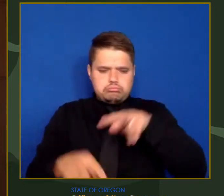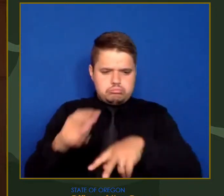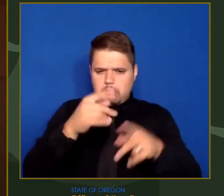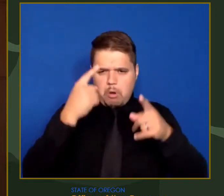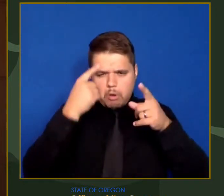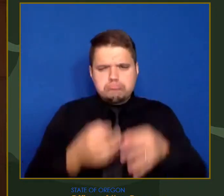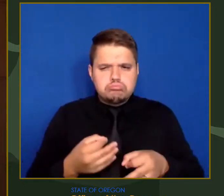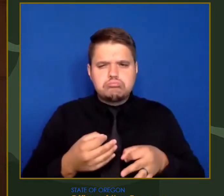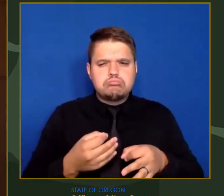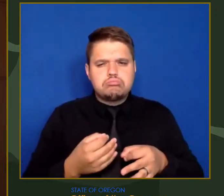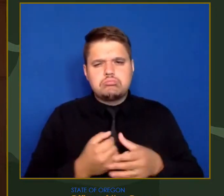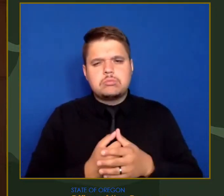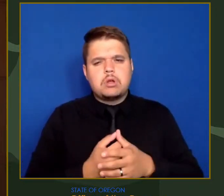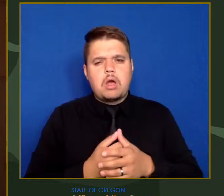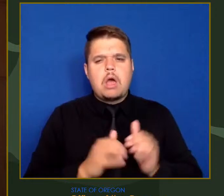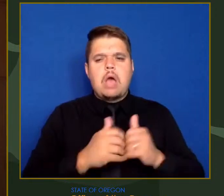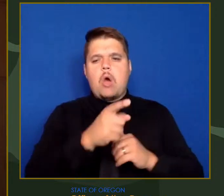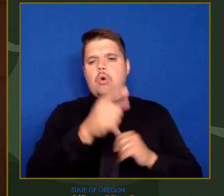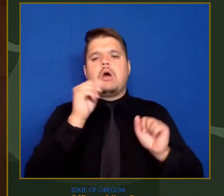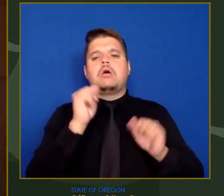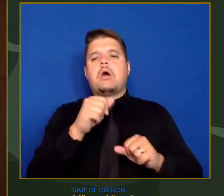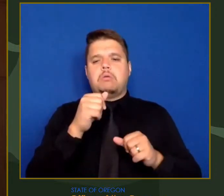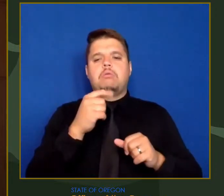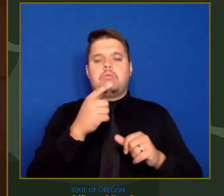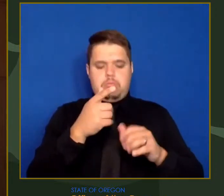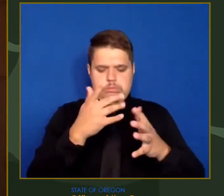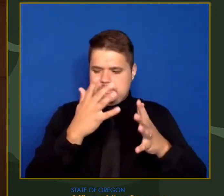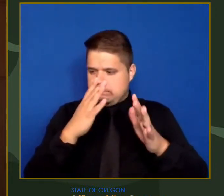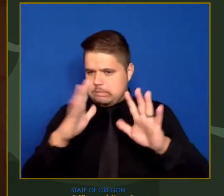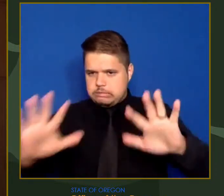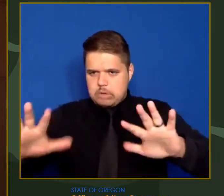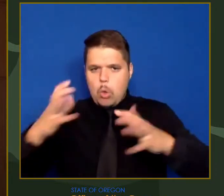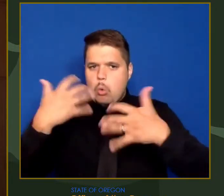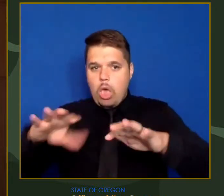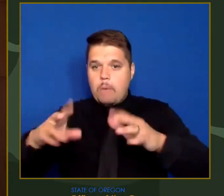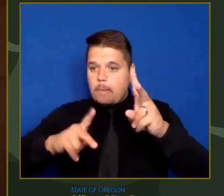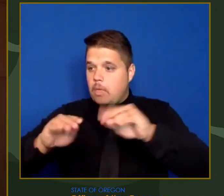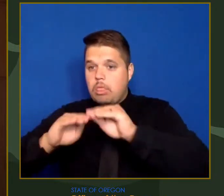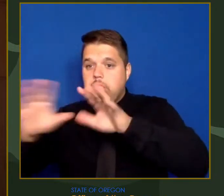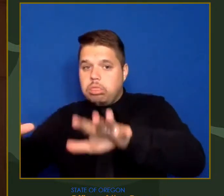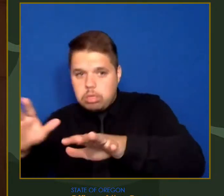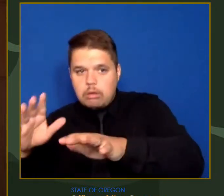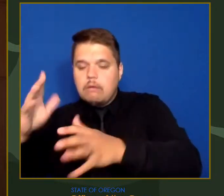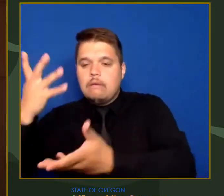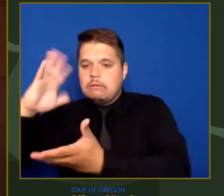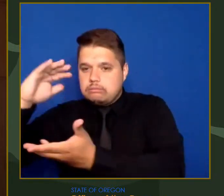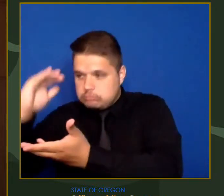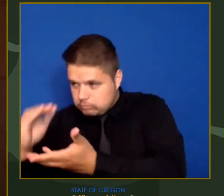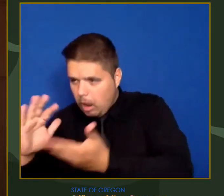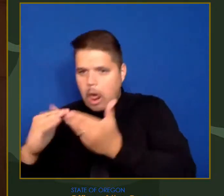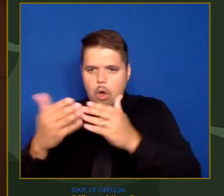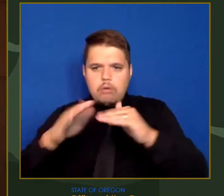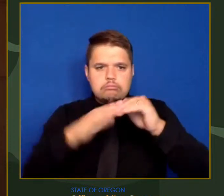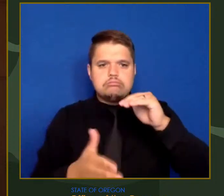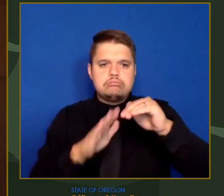are you going to protect those unvaccinated folks? Cases are declining, but it's clearly not actually impacting the rate of